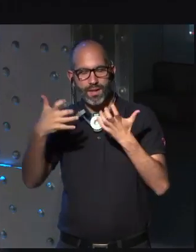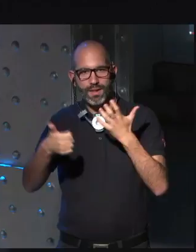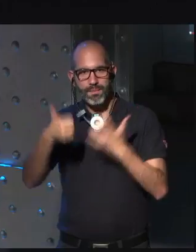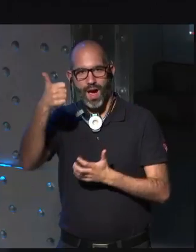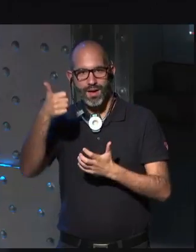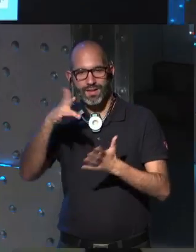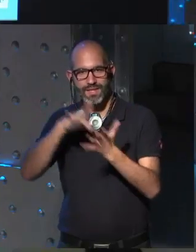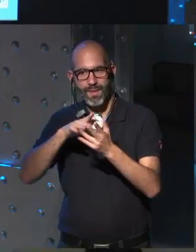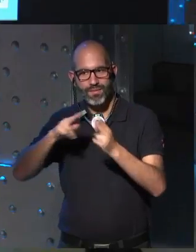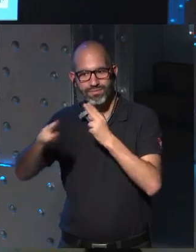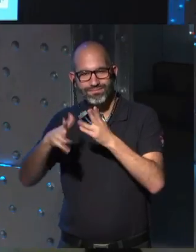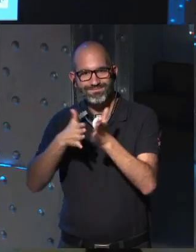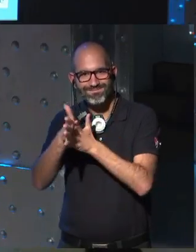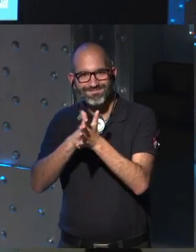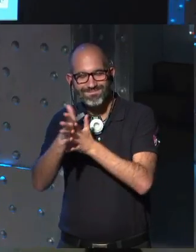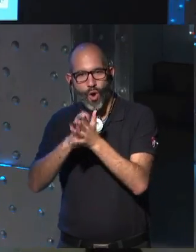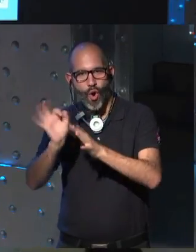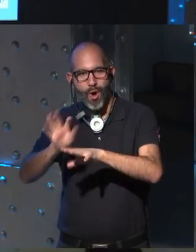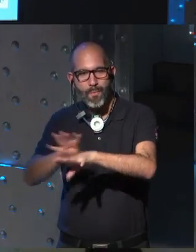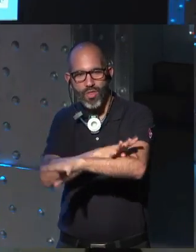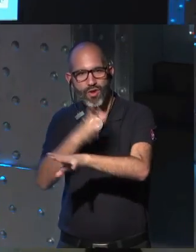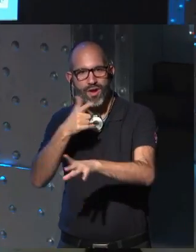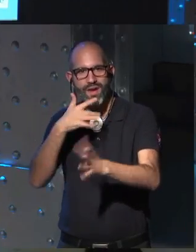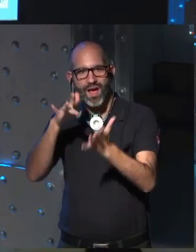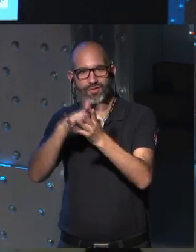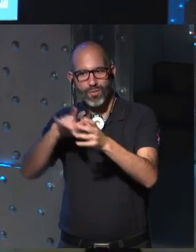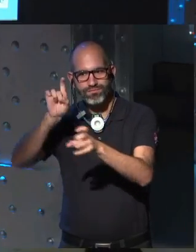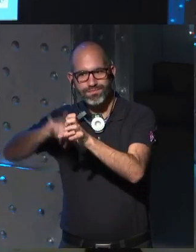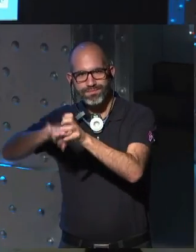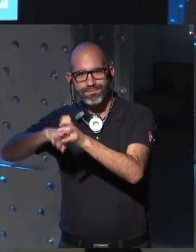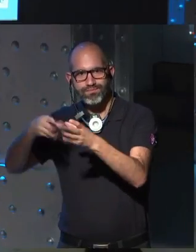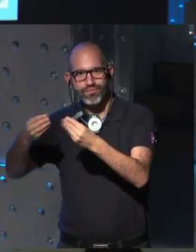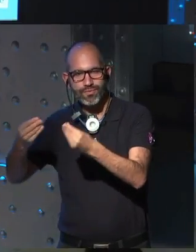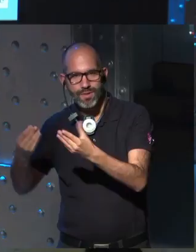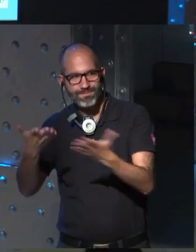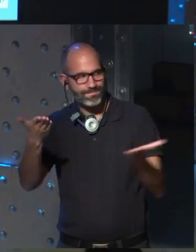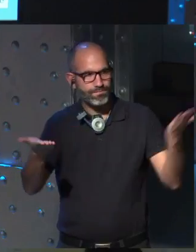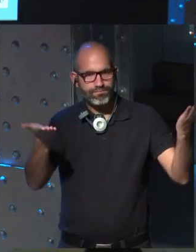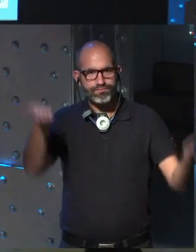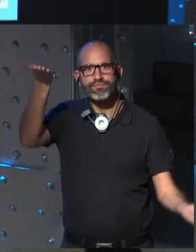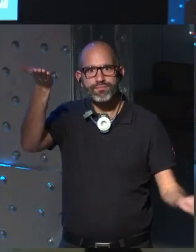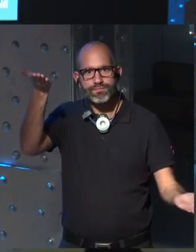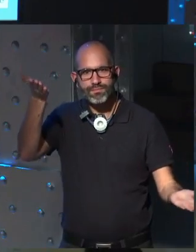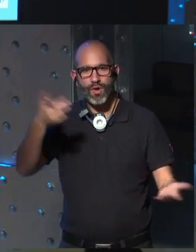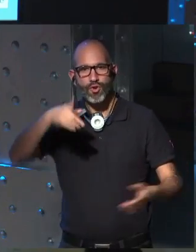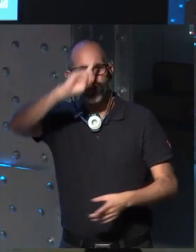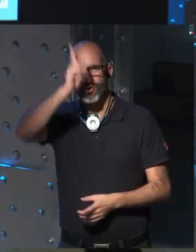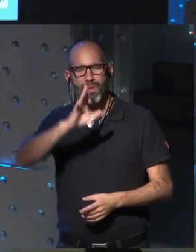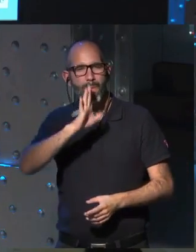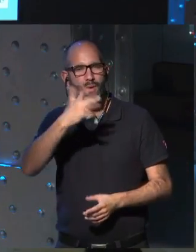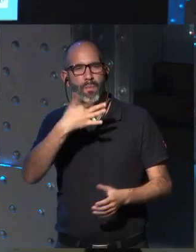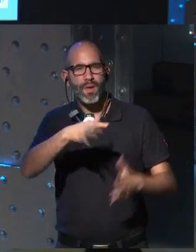emotional response in a way, I think. And I really don't know why, unless maybe, I don't know, maybe in America we're just so addicted